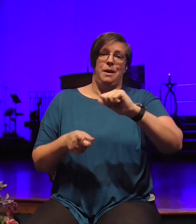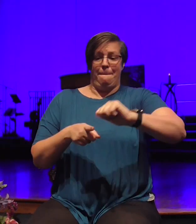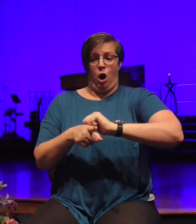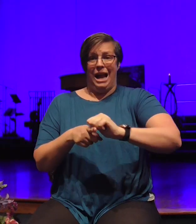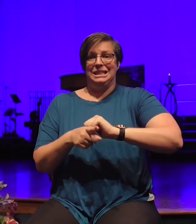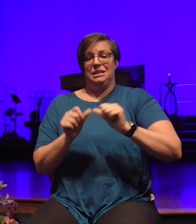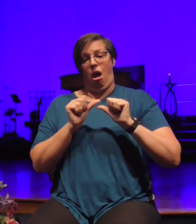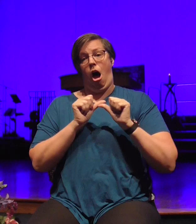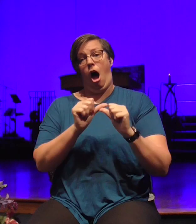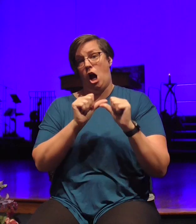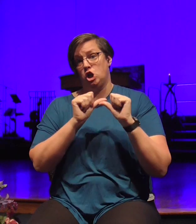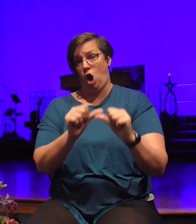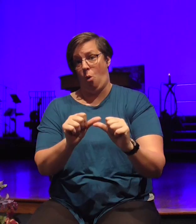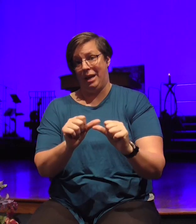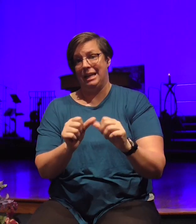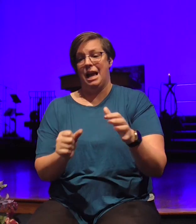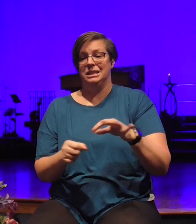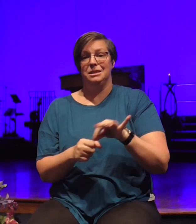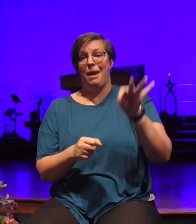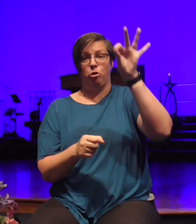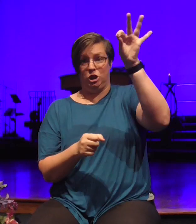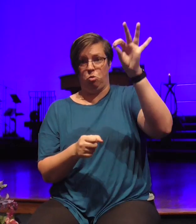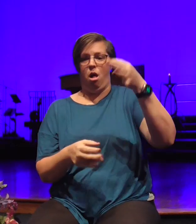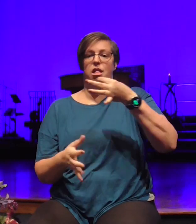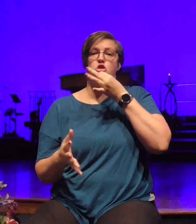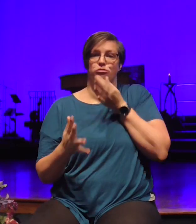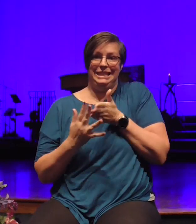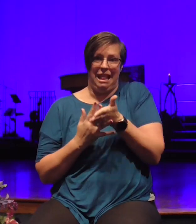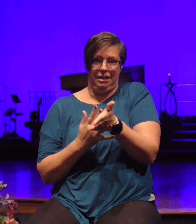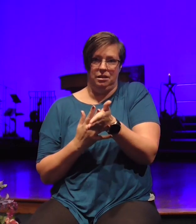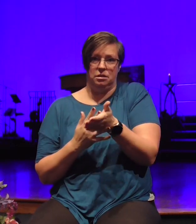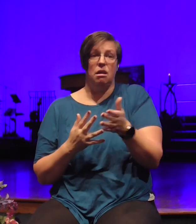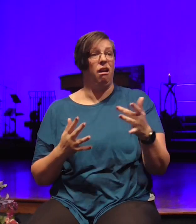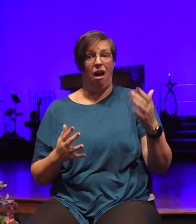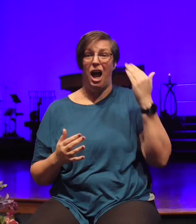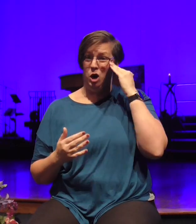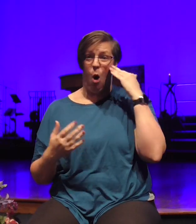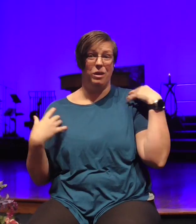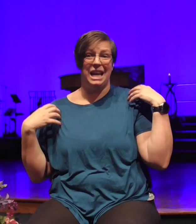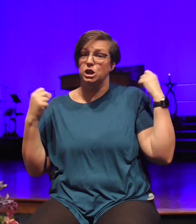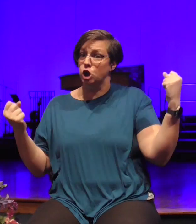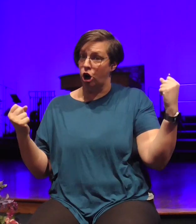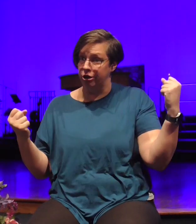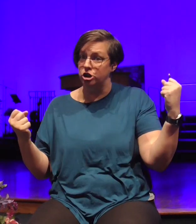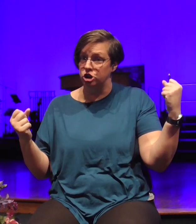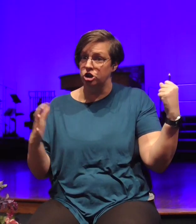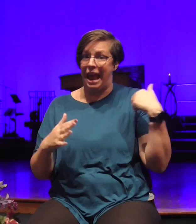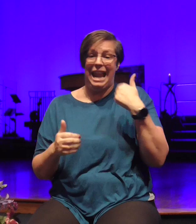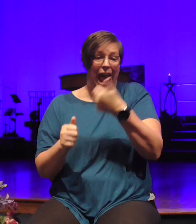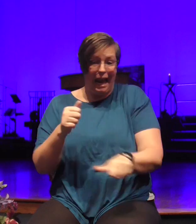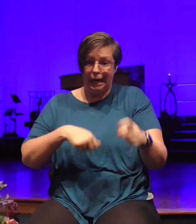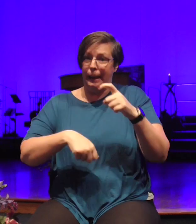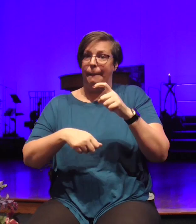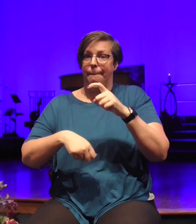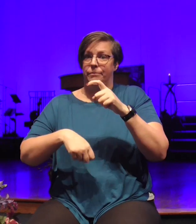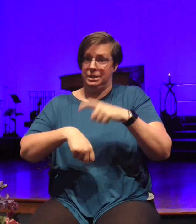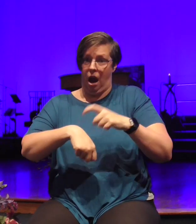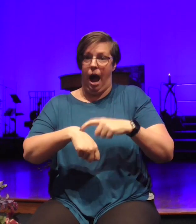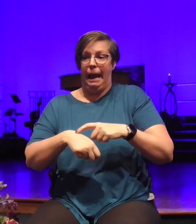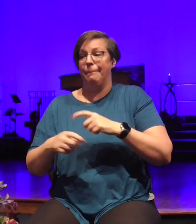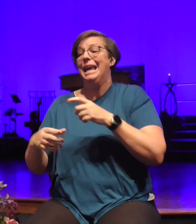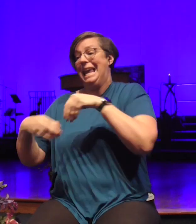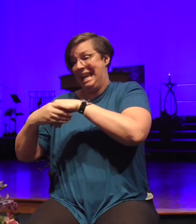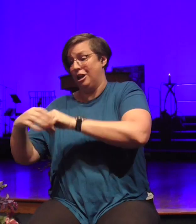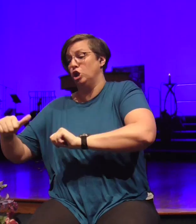takes courage to do that. It takes courage to do that any point in our life, when we're in a challenge and when we're not. It